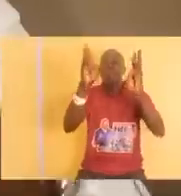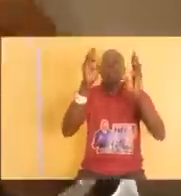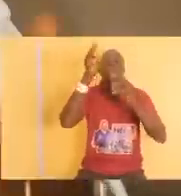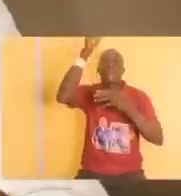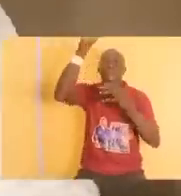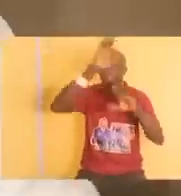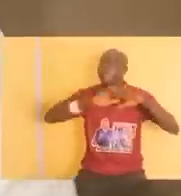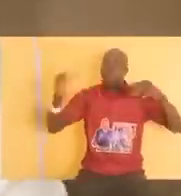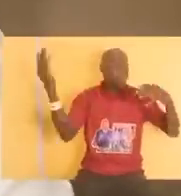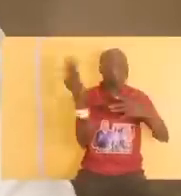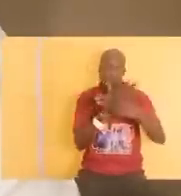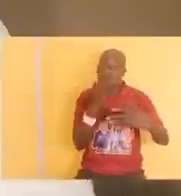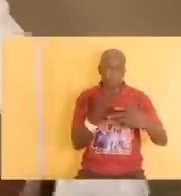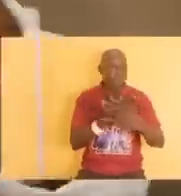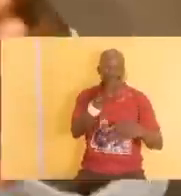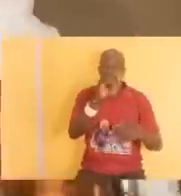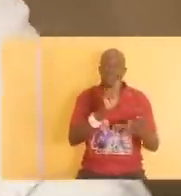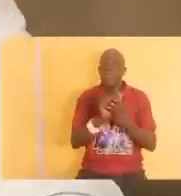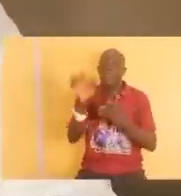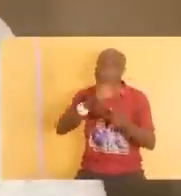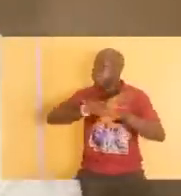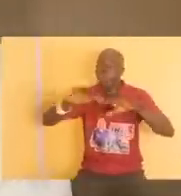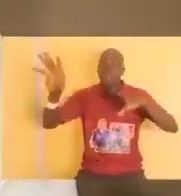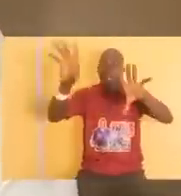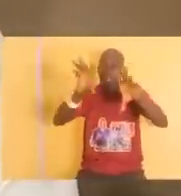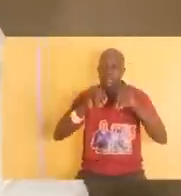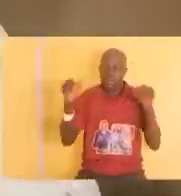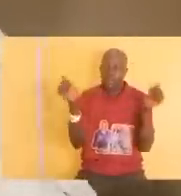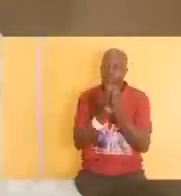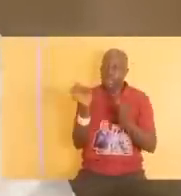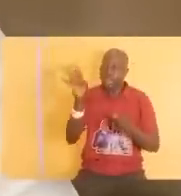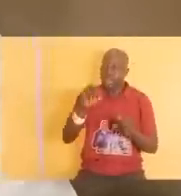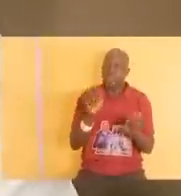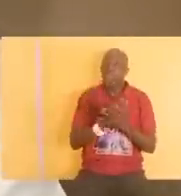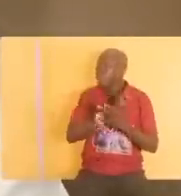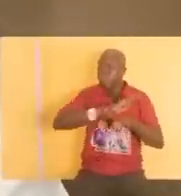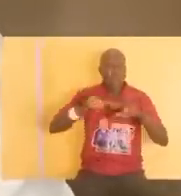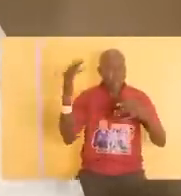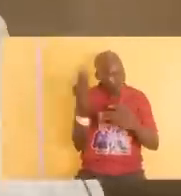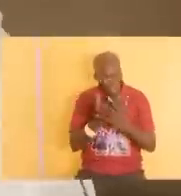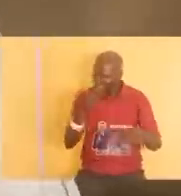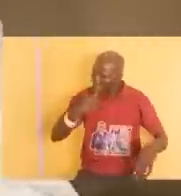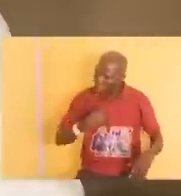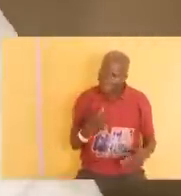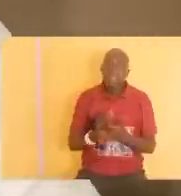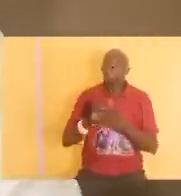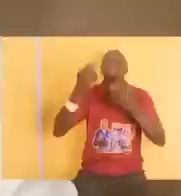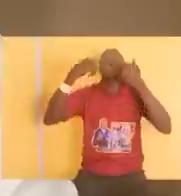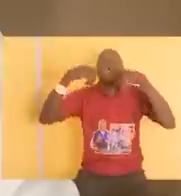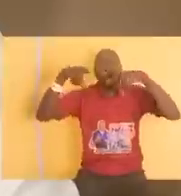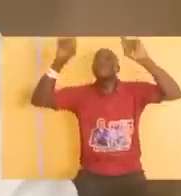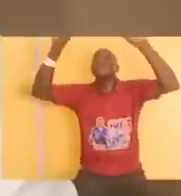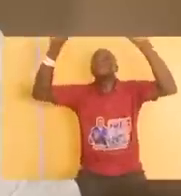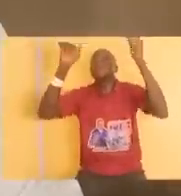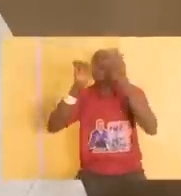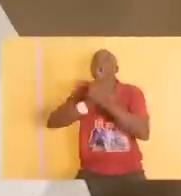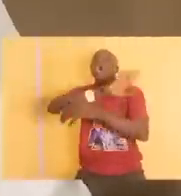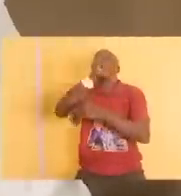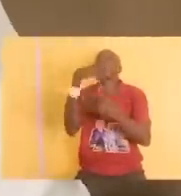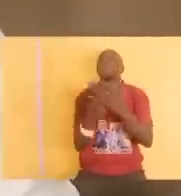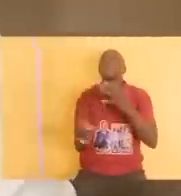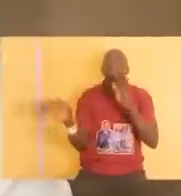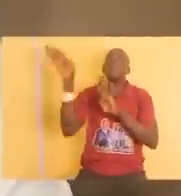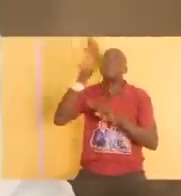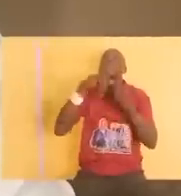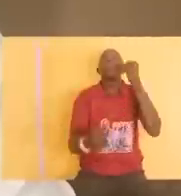future. That's not your business. Just not to agree with them. It doesn't concern me. I've announced no. I told you